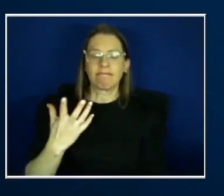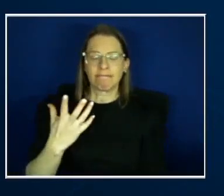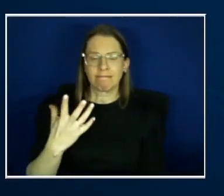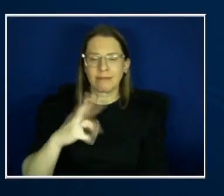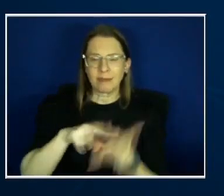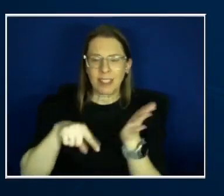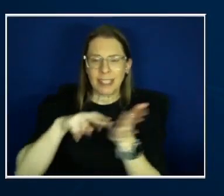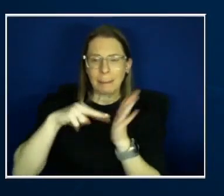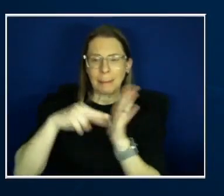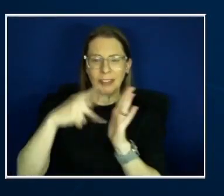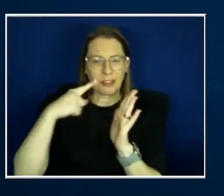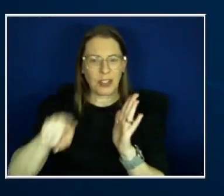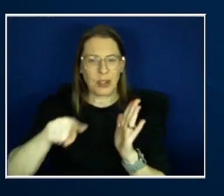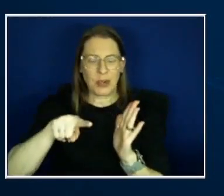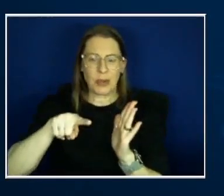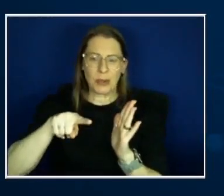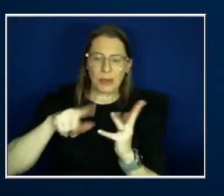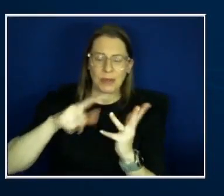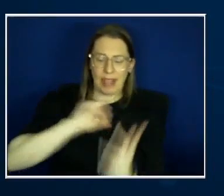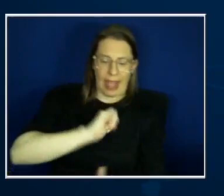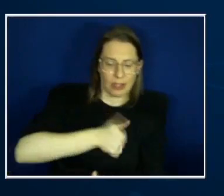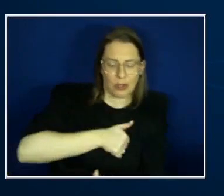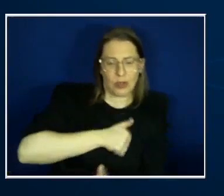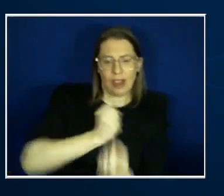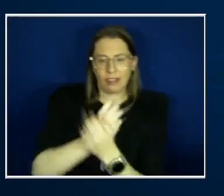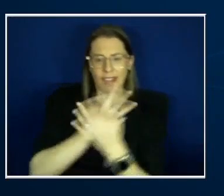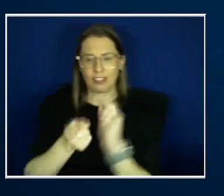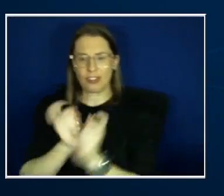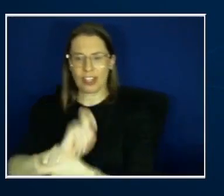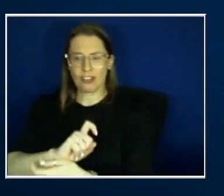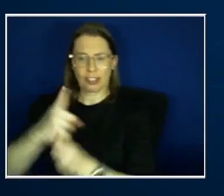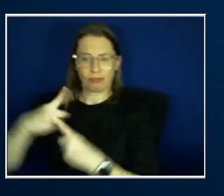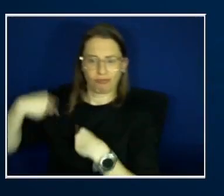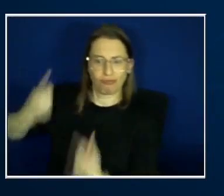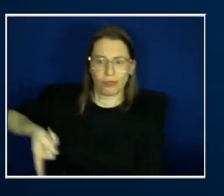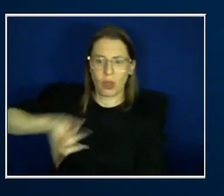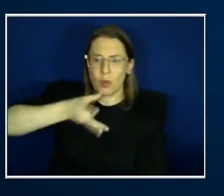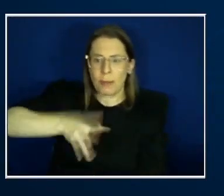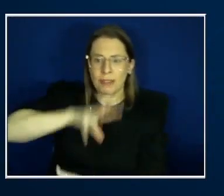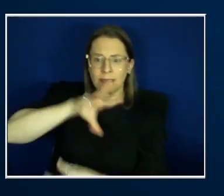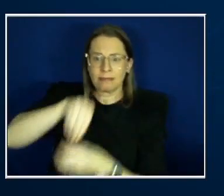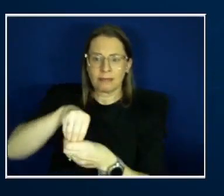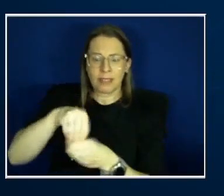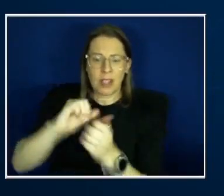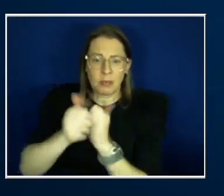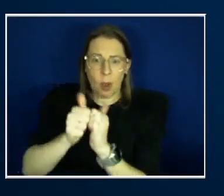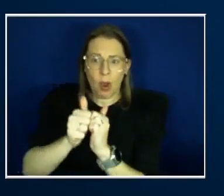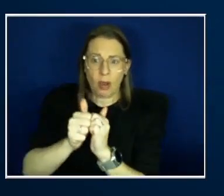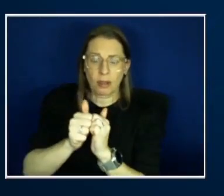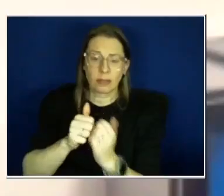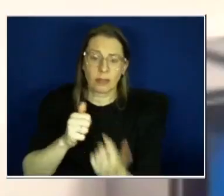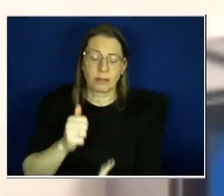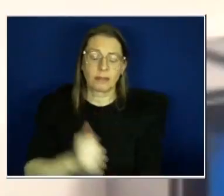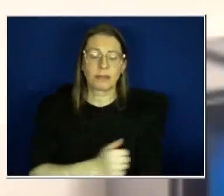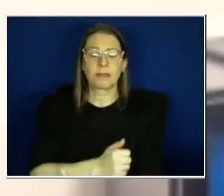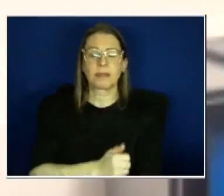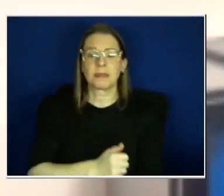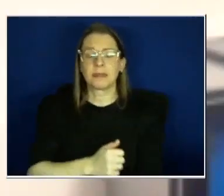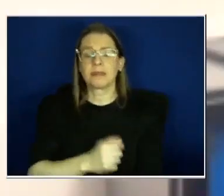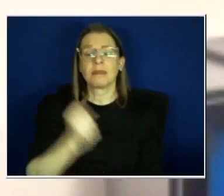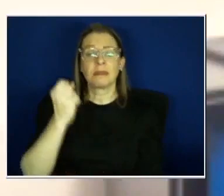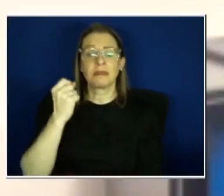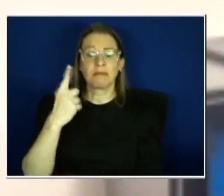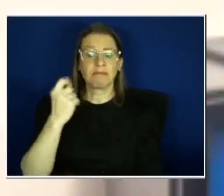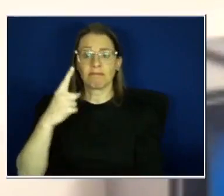at and the attitudes and how things are changing about women in sports, where they've always belonged? No,